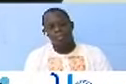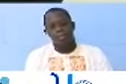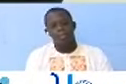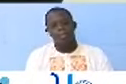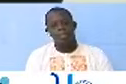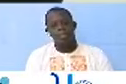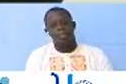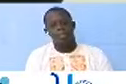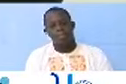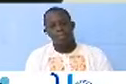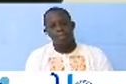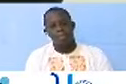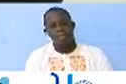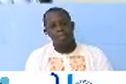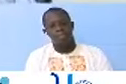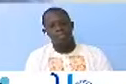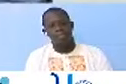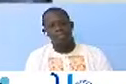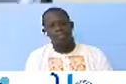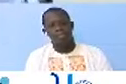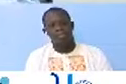Yes,